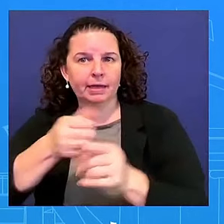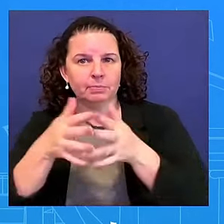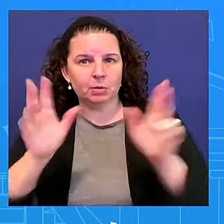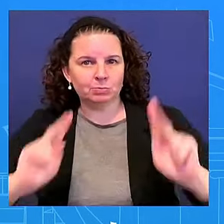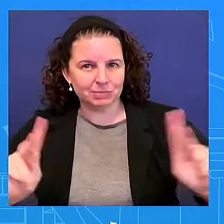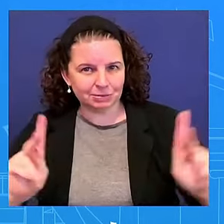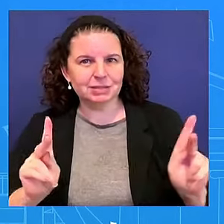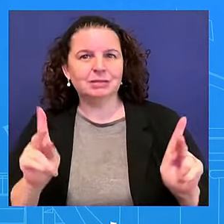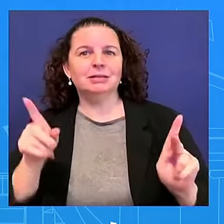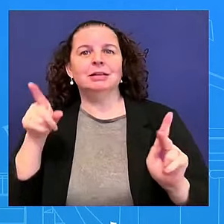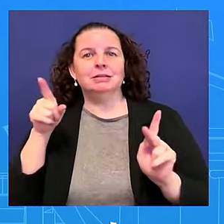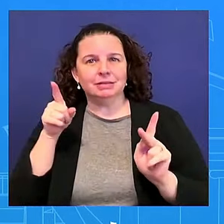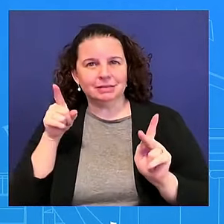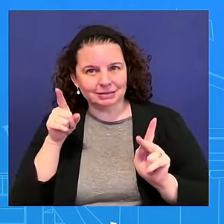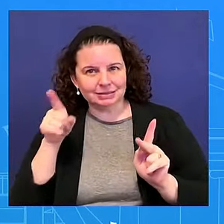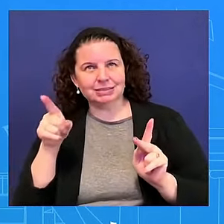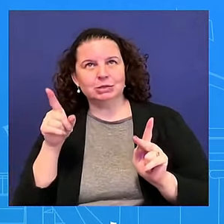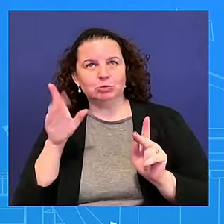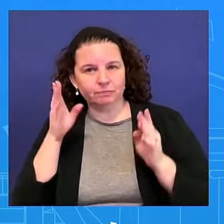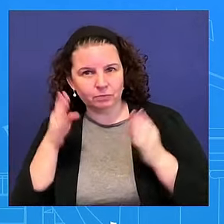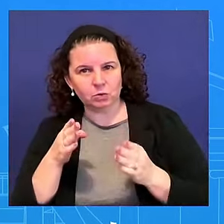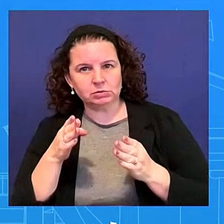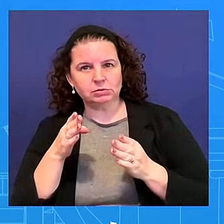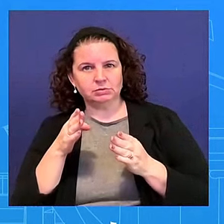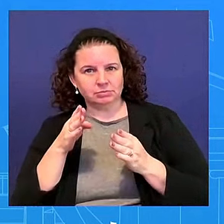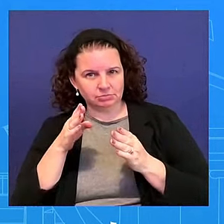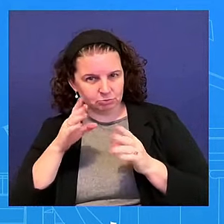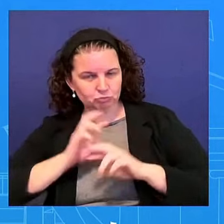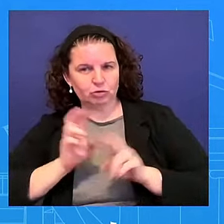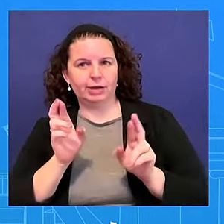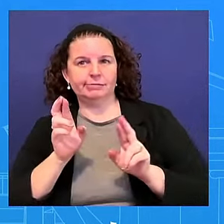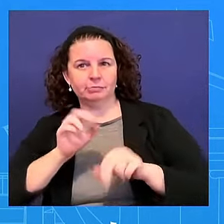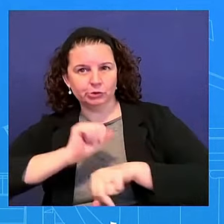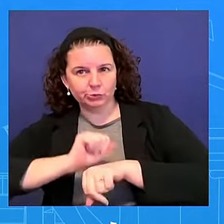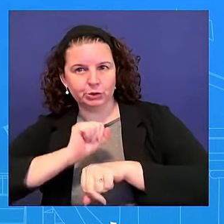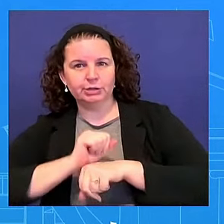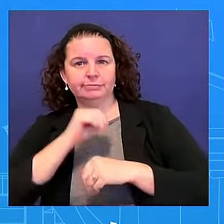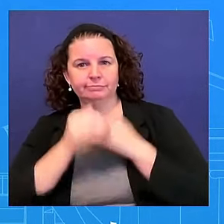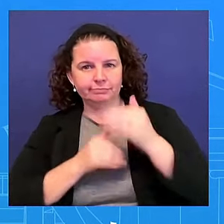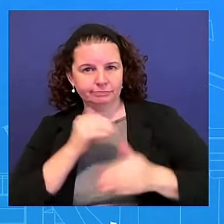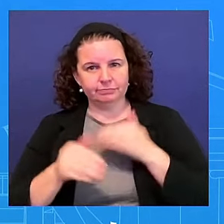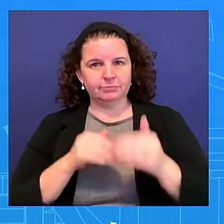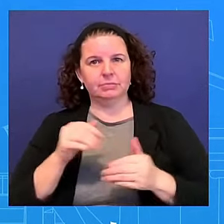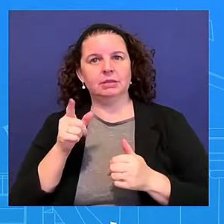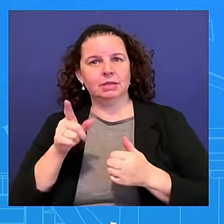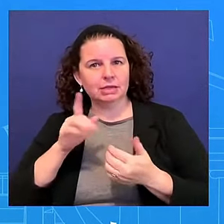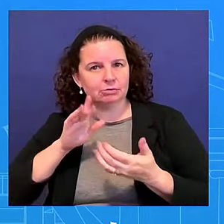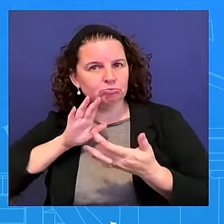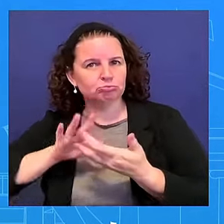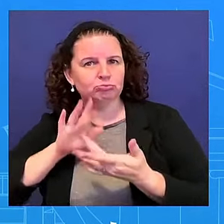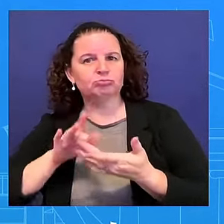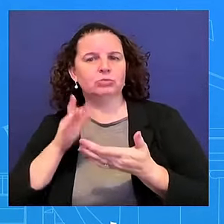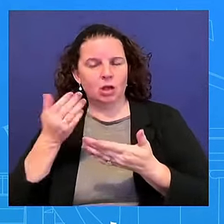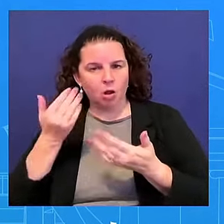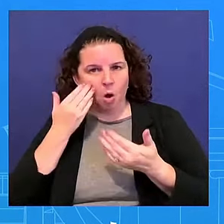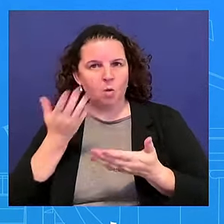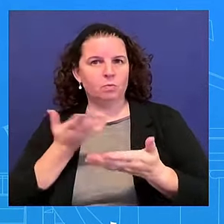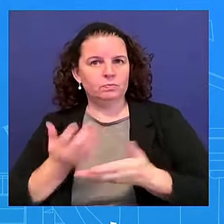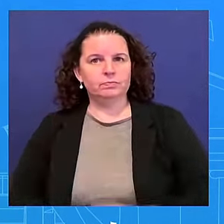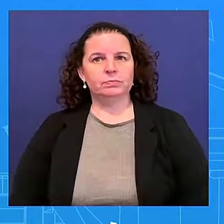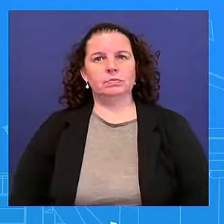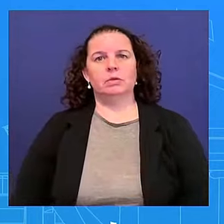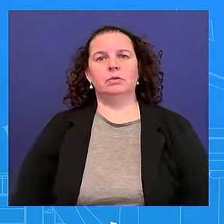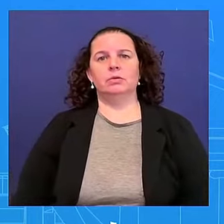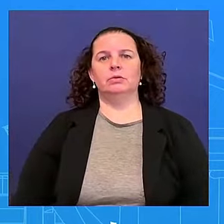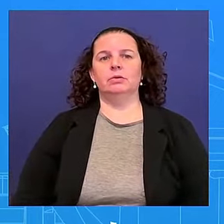on who gets to tell him that news. So Kevin McCarthy just said that when he was the speaker, many times when we had meetings in the Oval